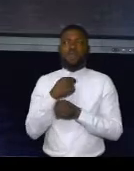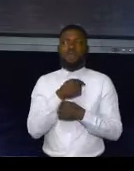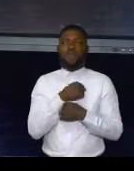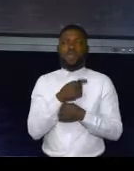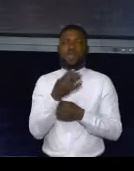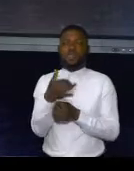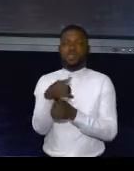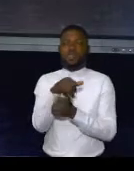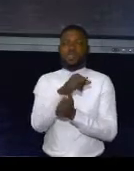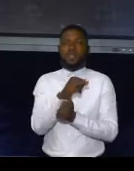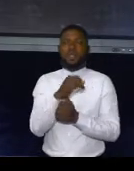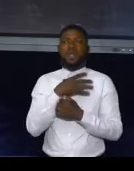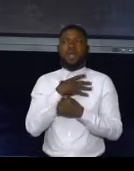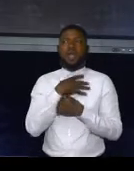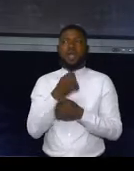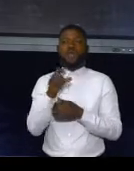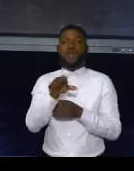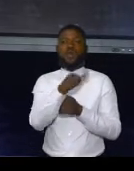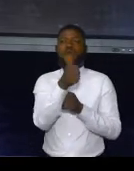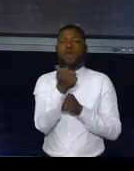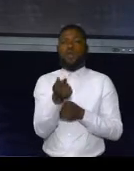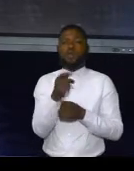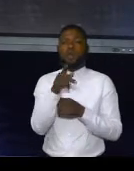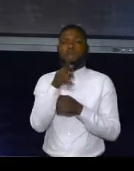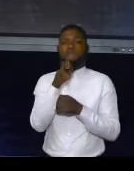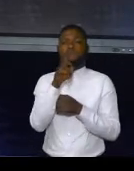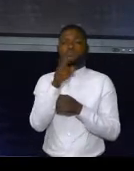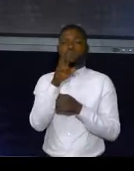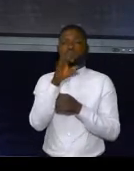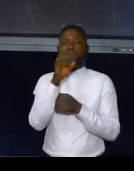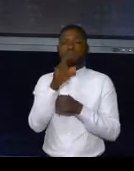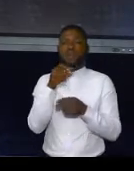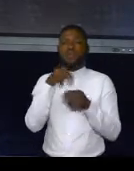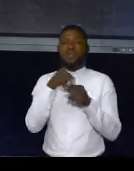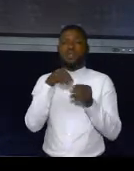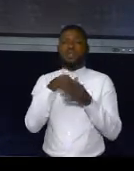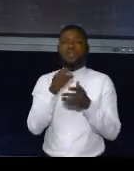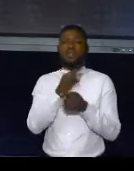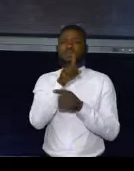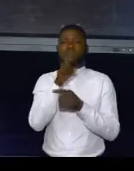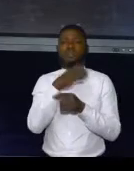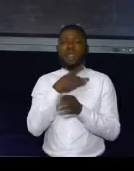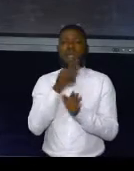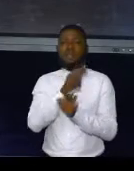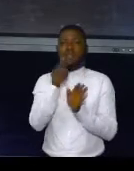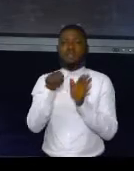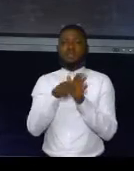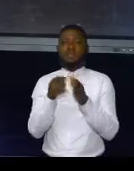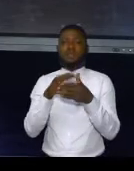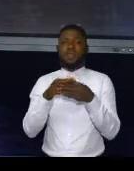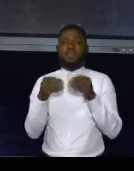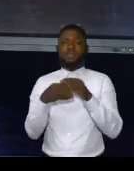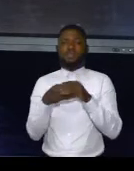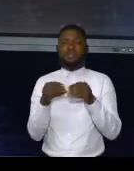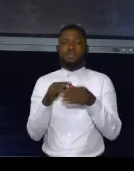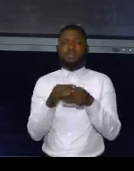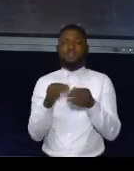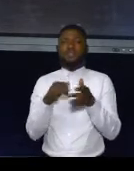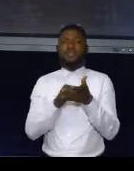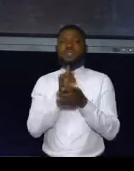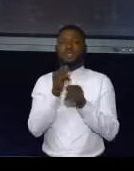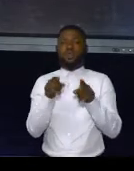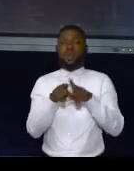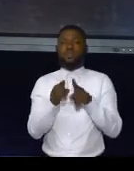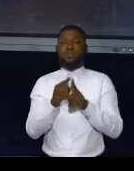you, we, they, and other plural nouns in questions and negative